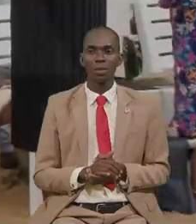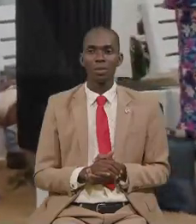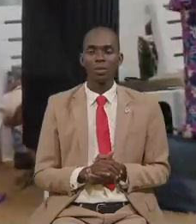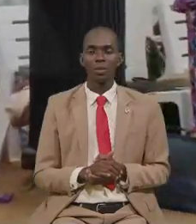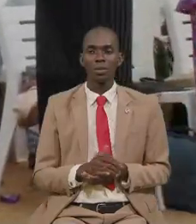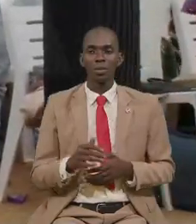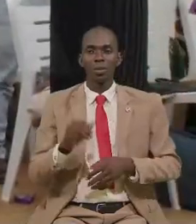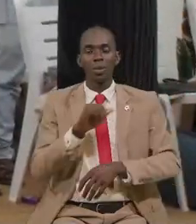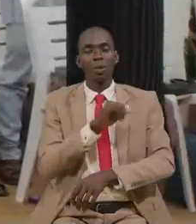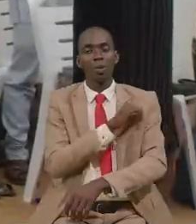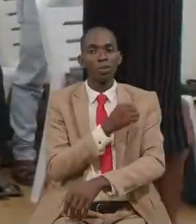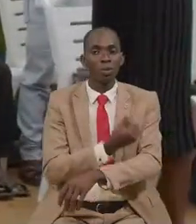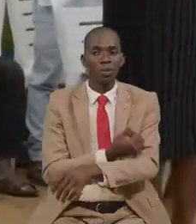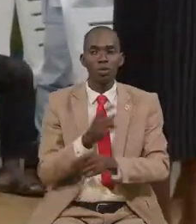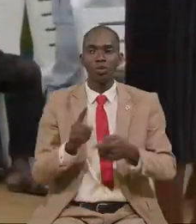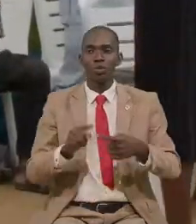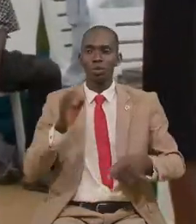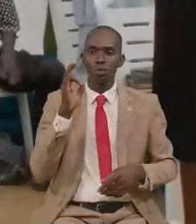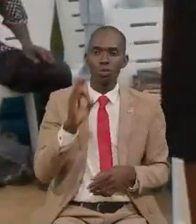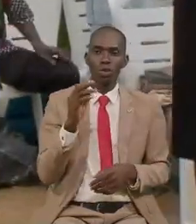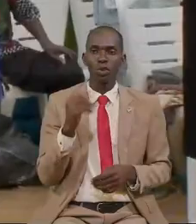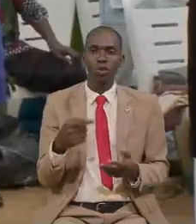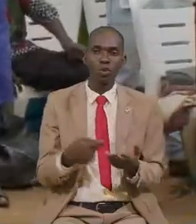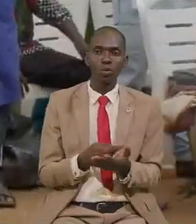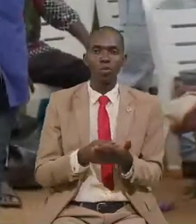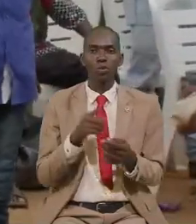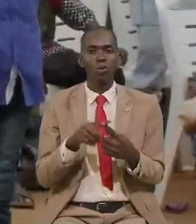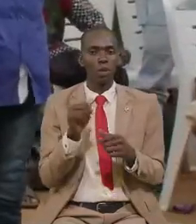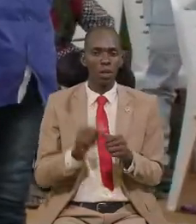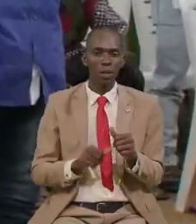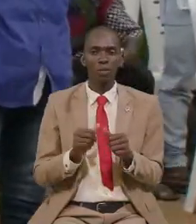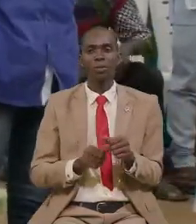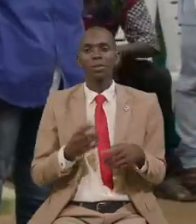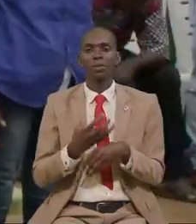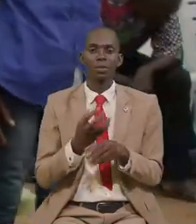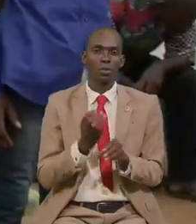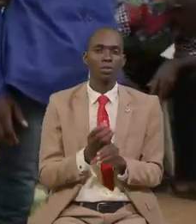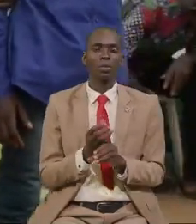Authorization to go and preach the gospel to every creature.